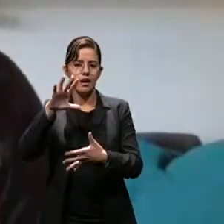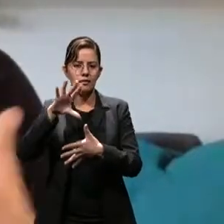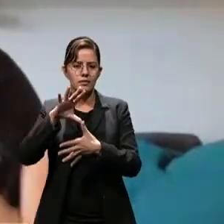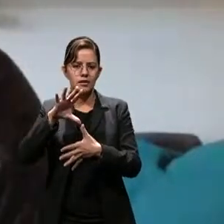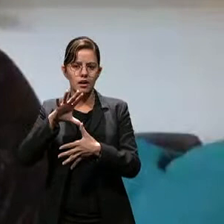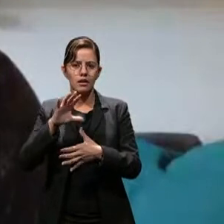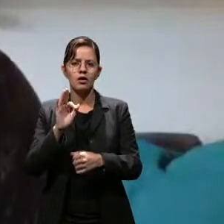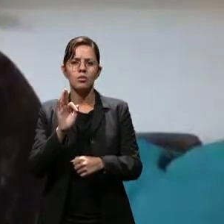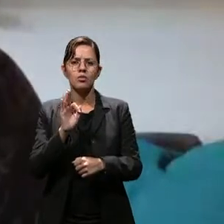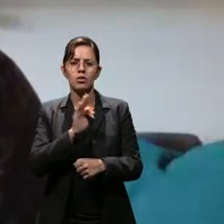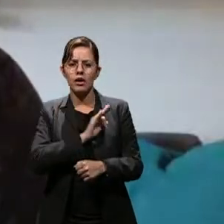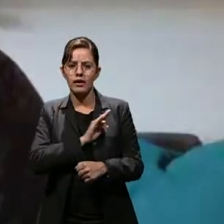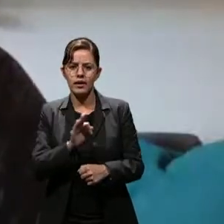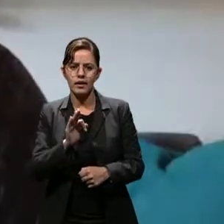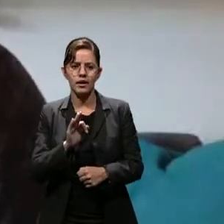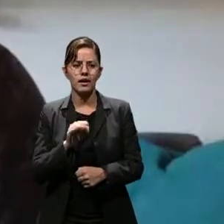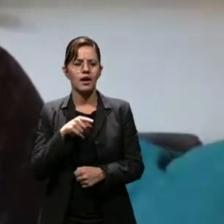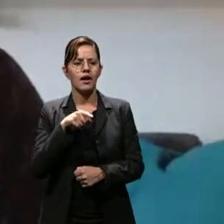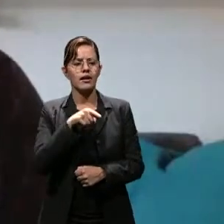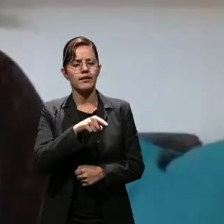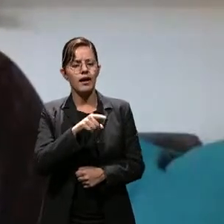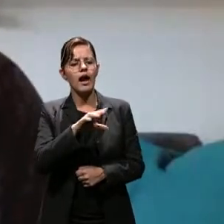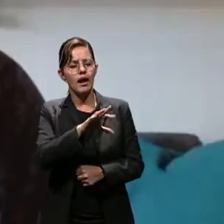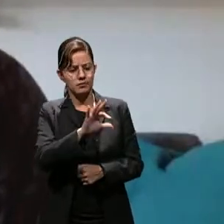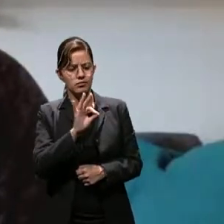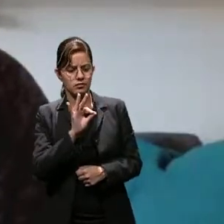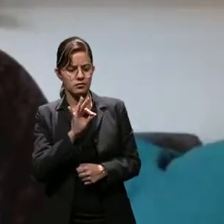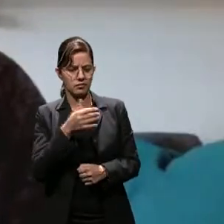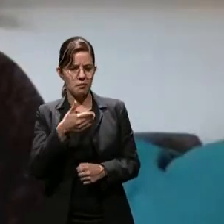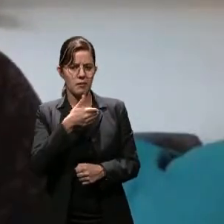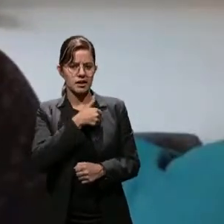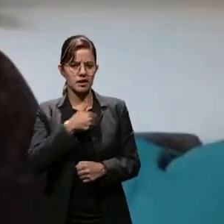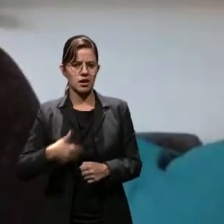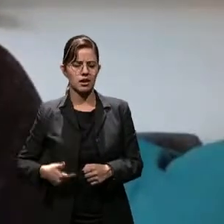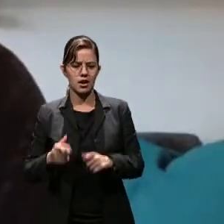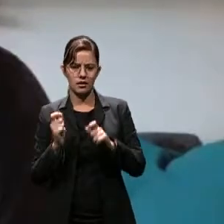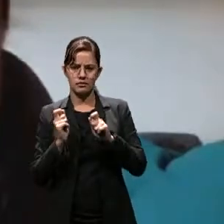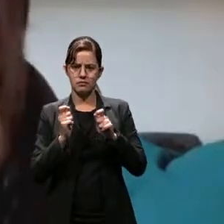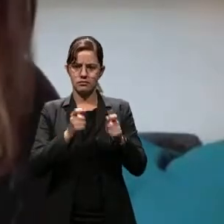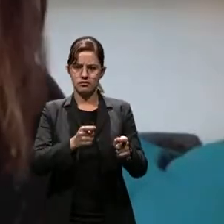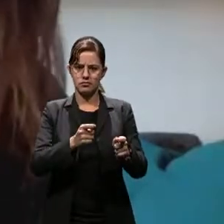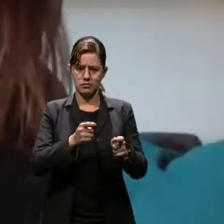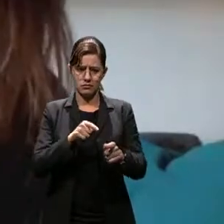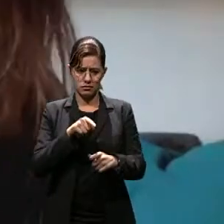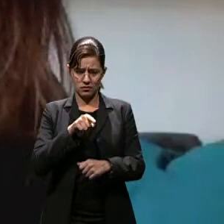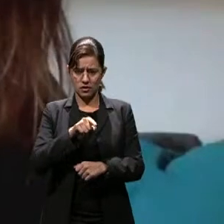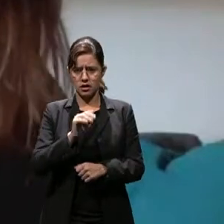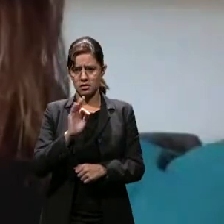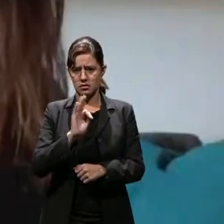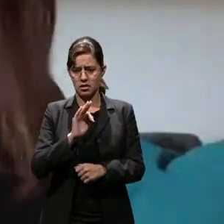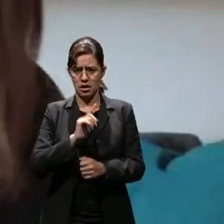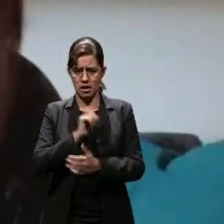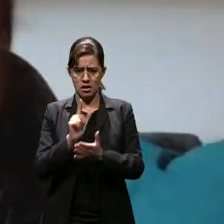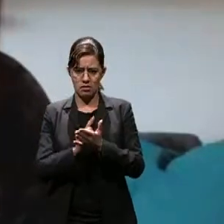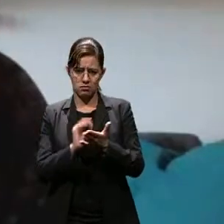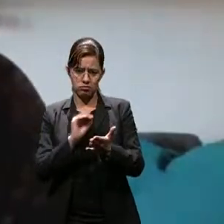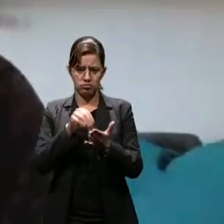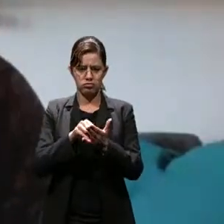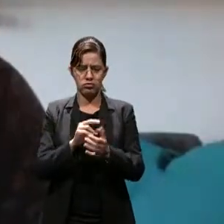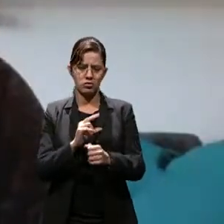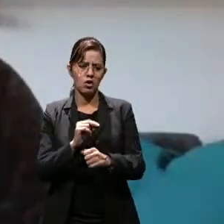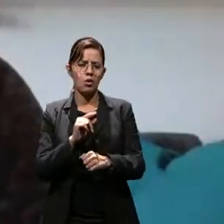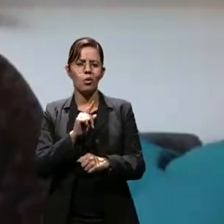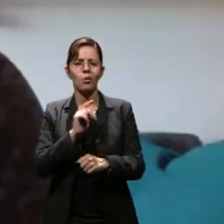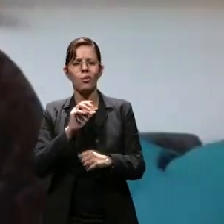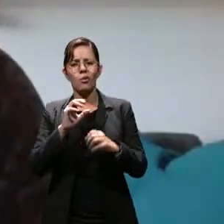I mean, we elect presidents that are outsiders and they do not have a